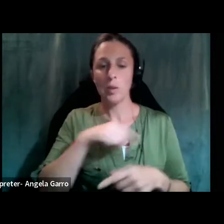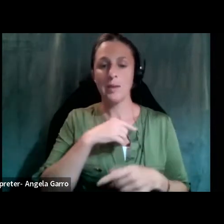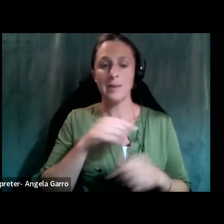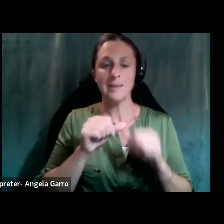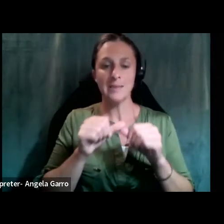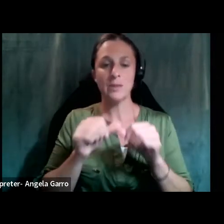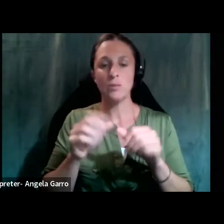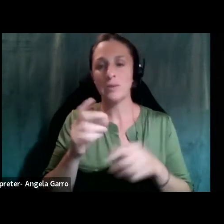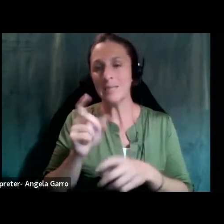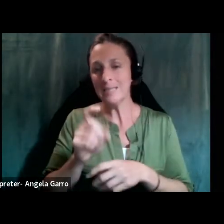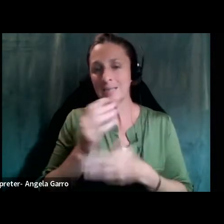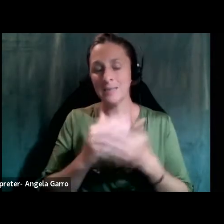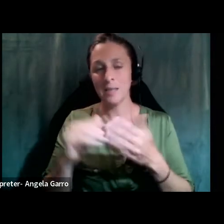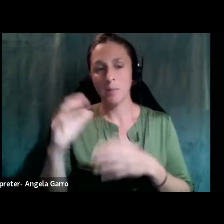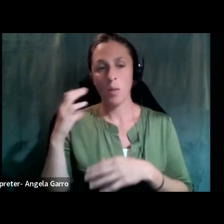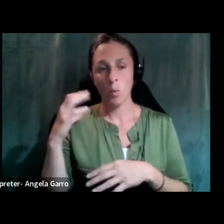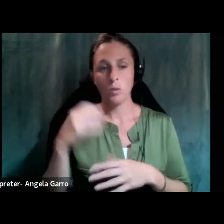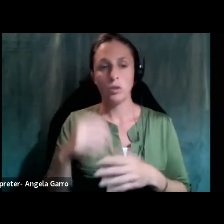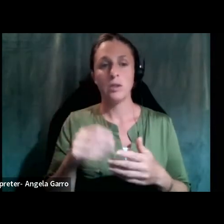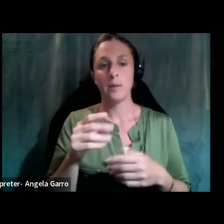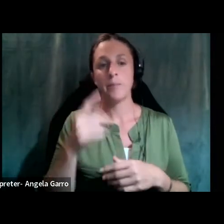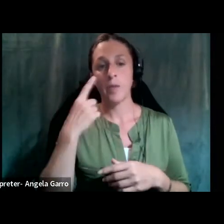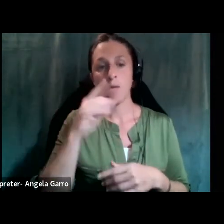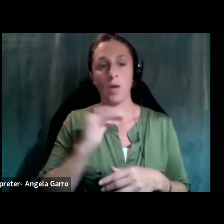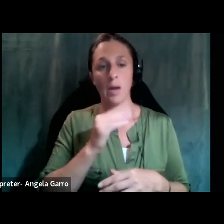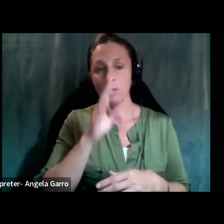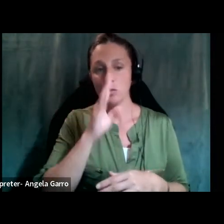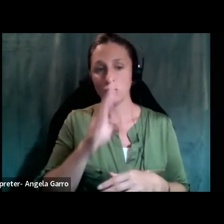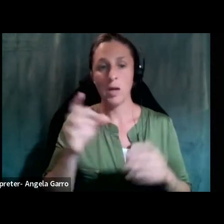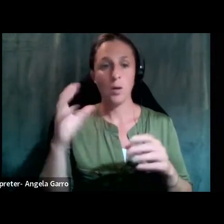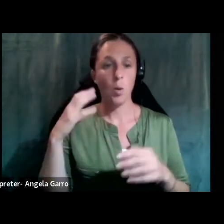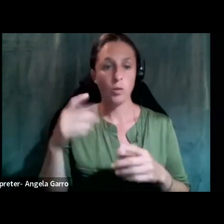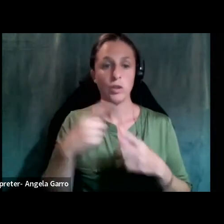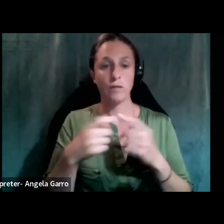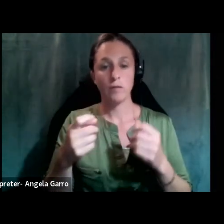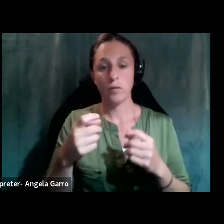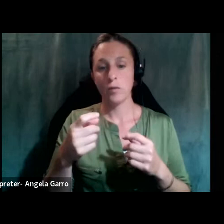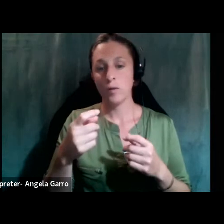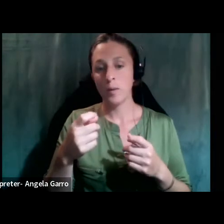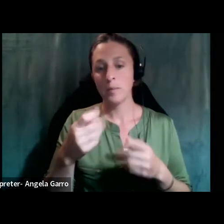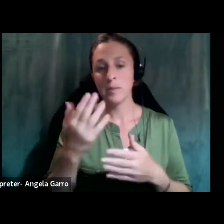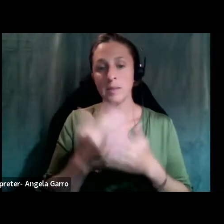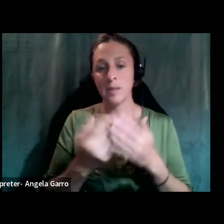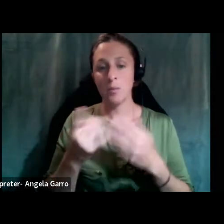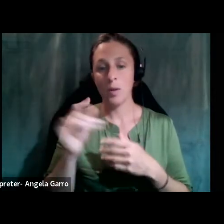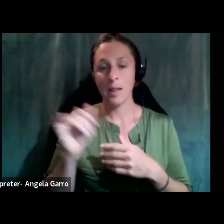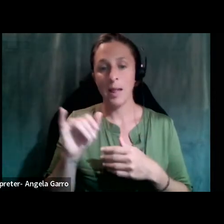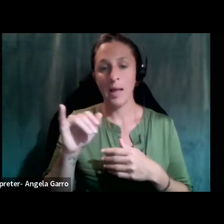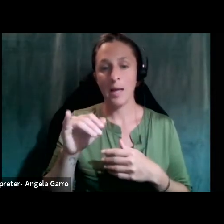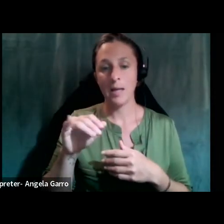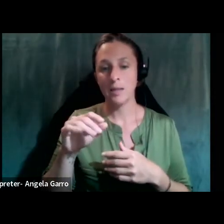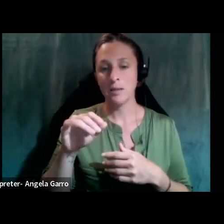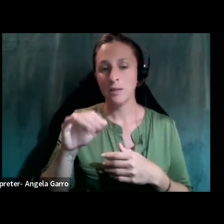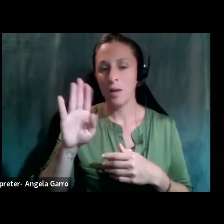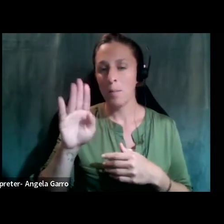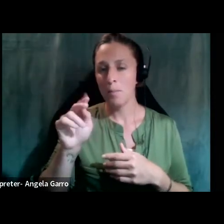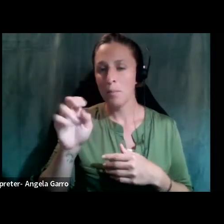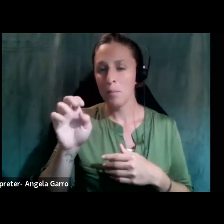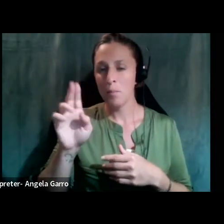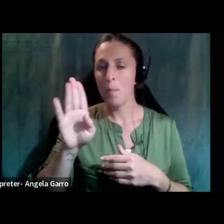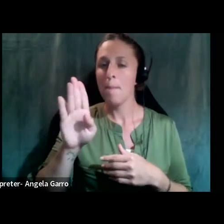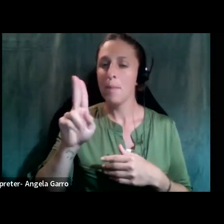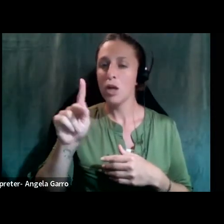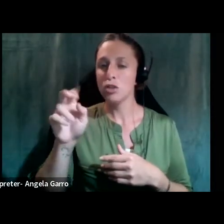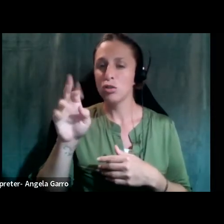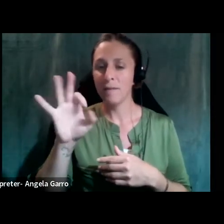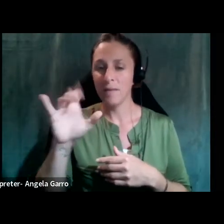then for our direct coaching from someone like Joyce Butterfield, it's just in its infancy, but